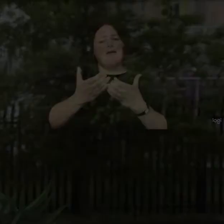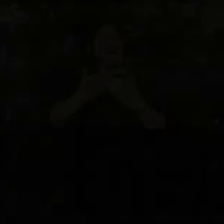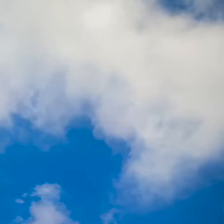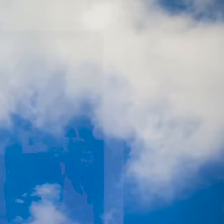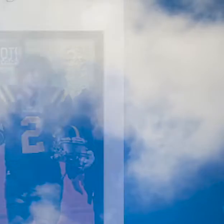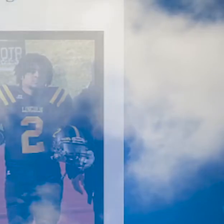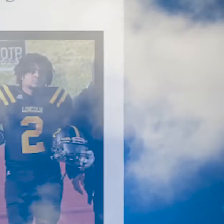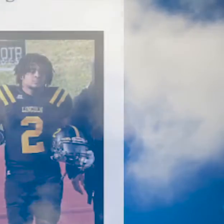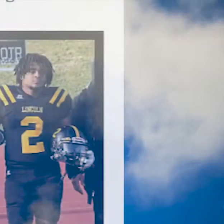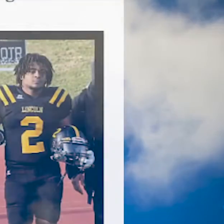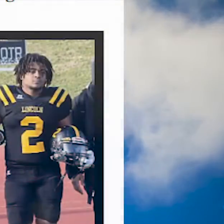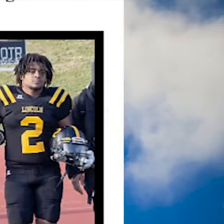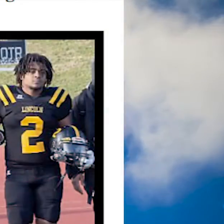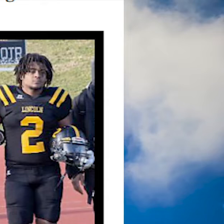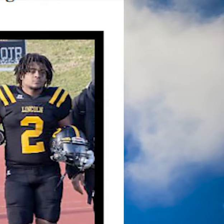Thank you.